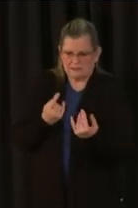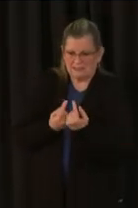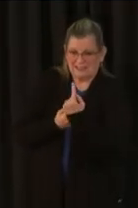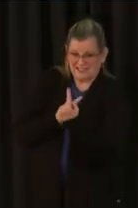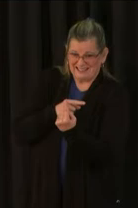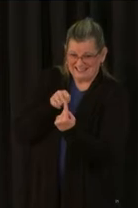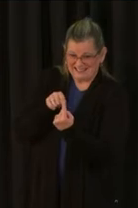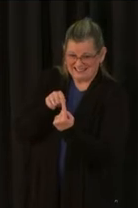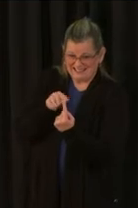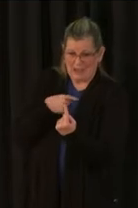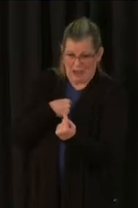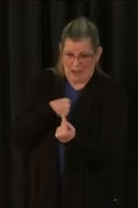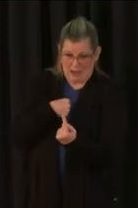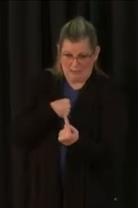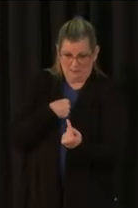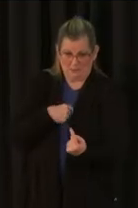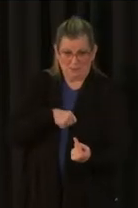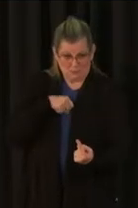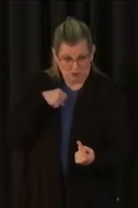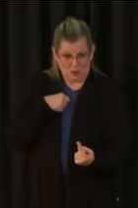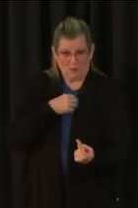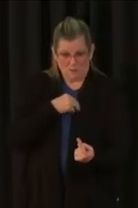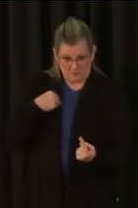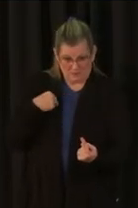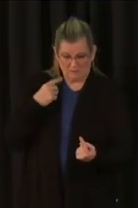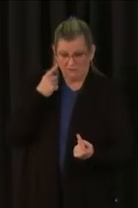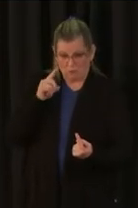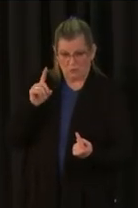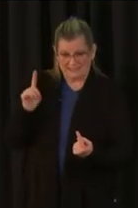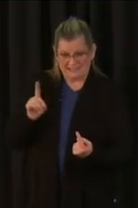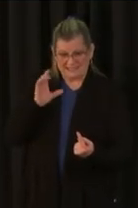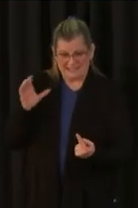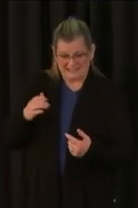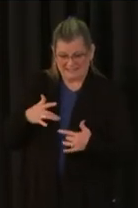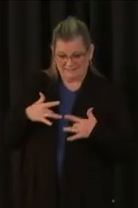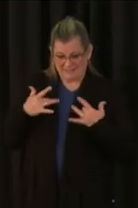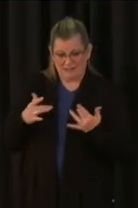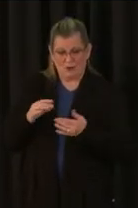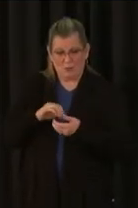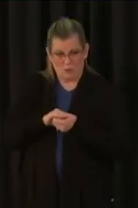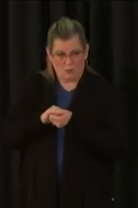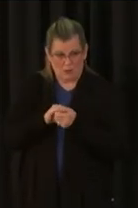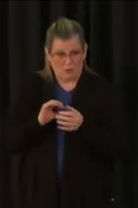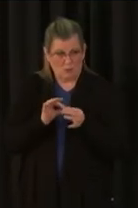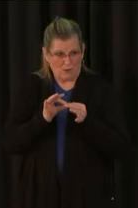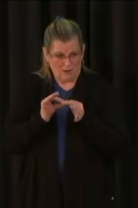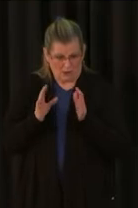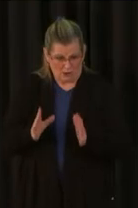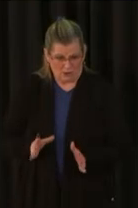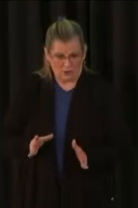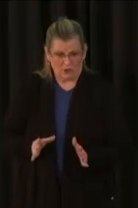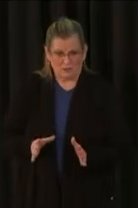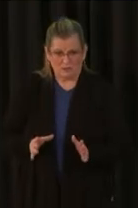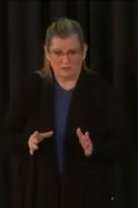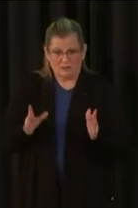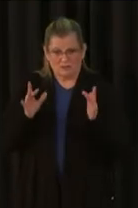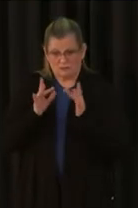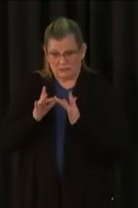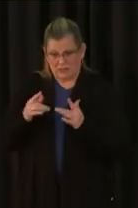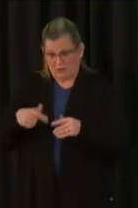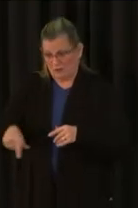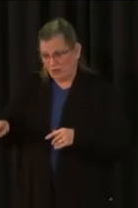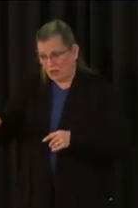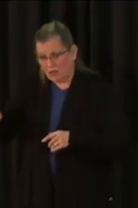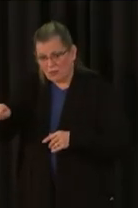proud member and founder of, along with our Roger White and several of our industry colleagues, Roger